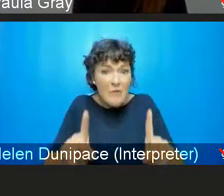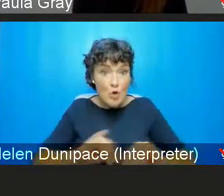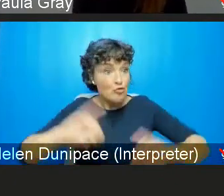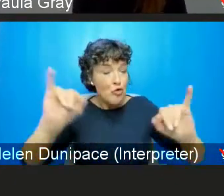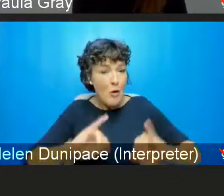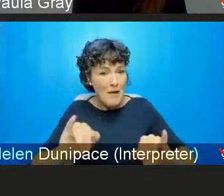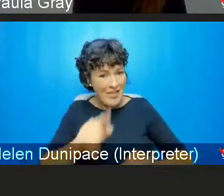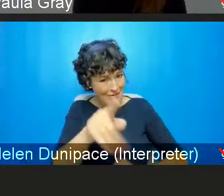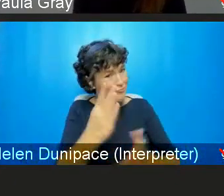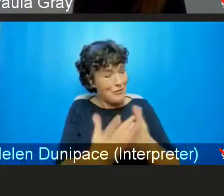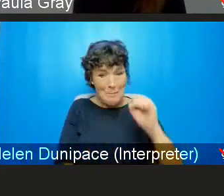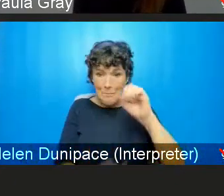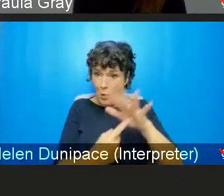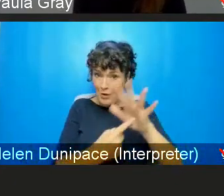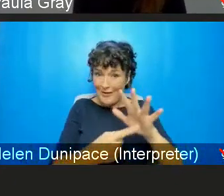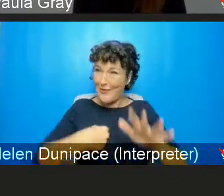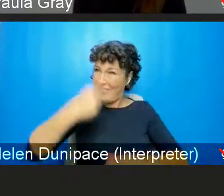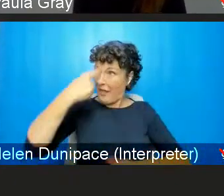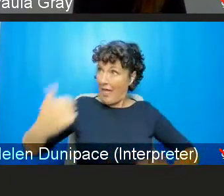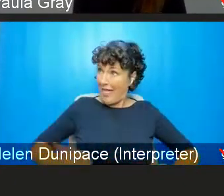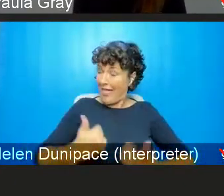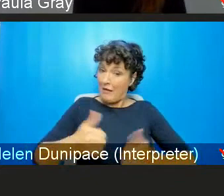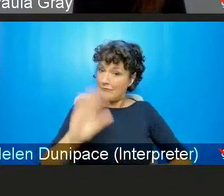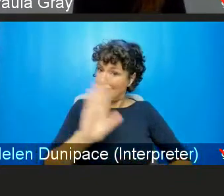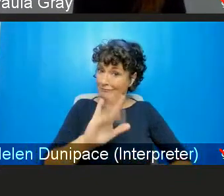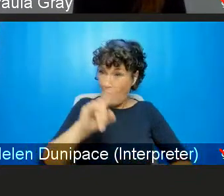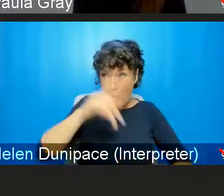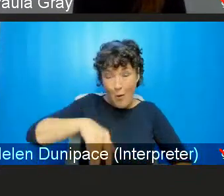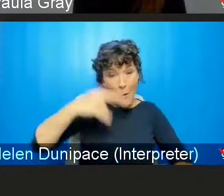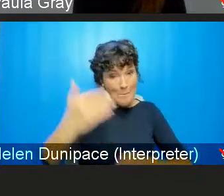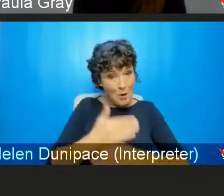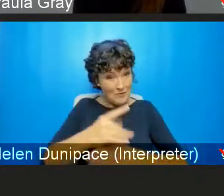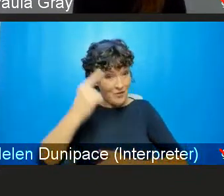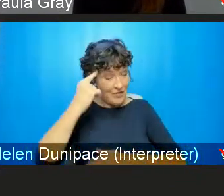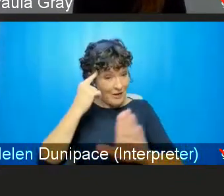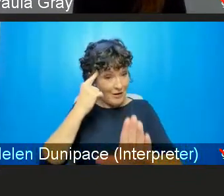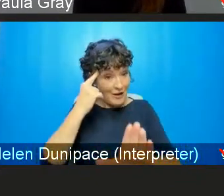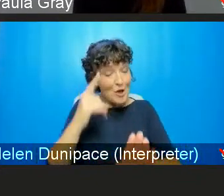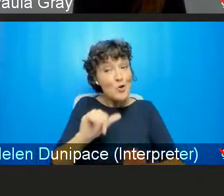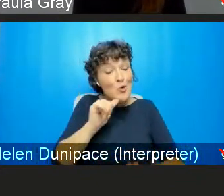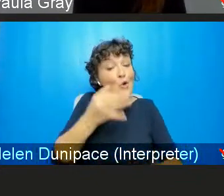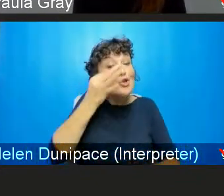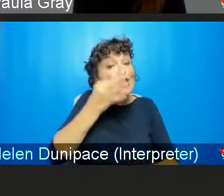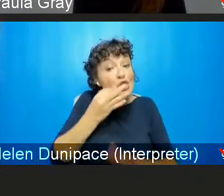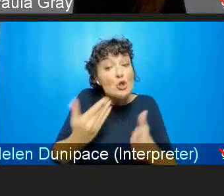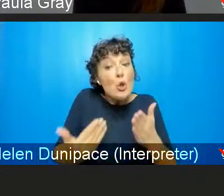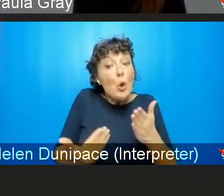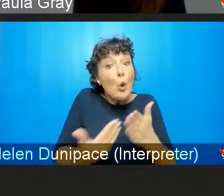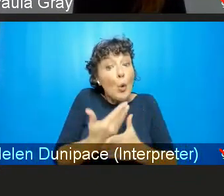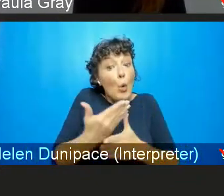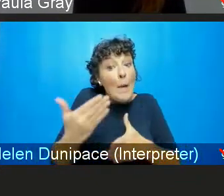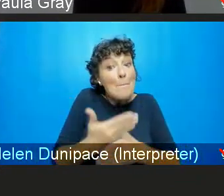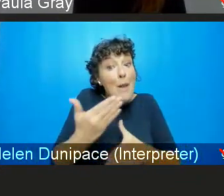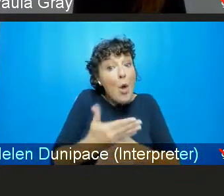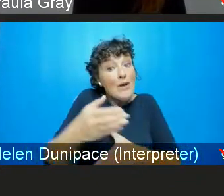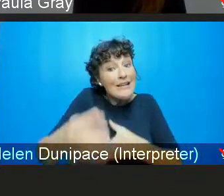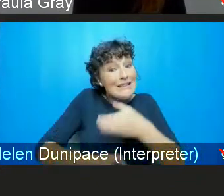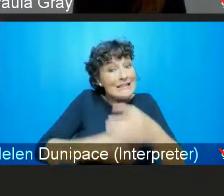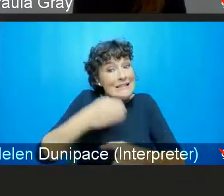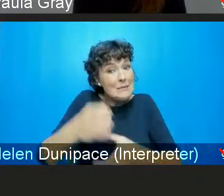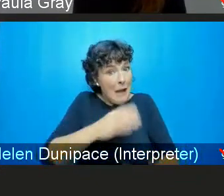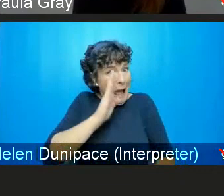really important for all employers to remember, that it's not just for new employees coming into organisations, but you are